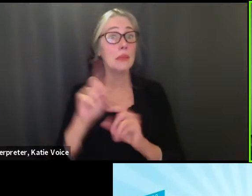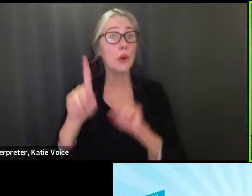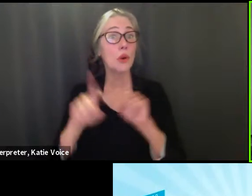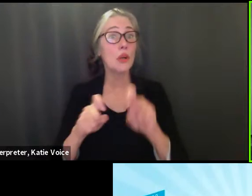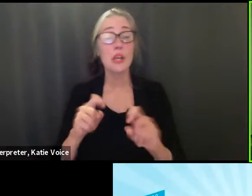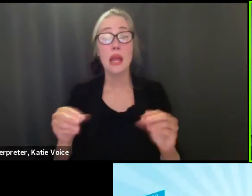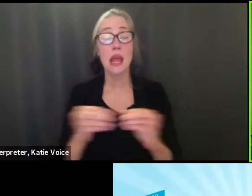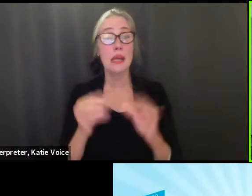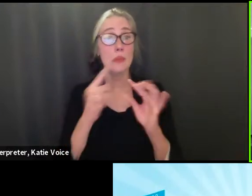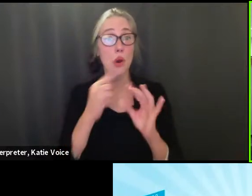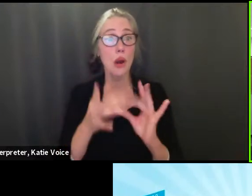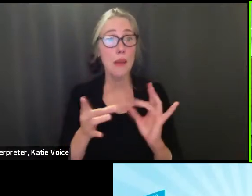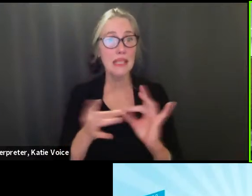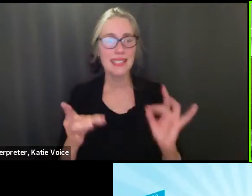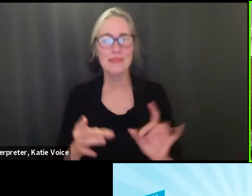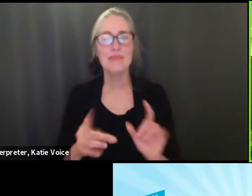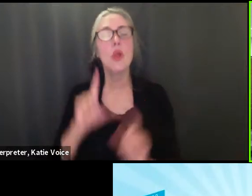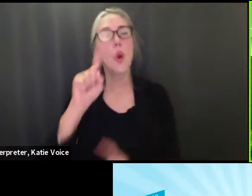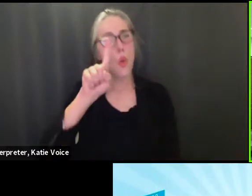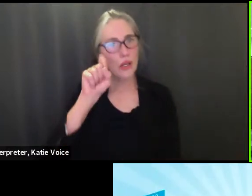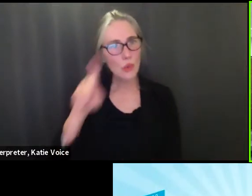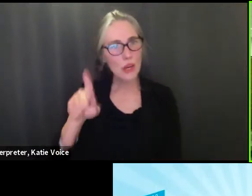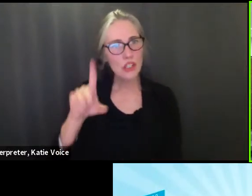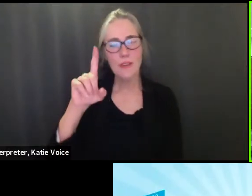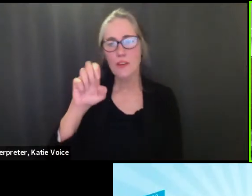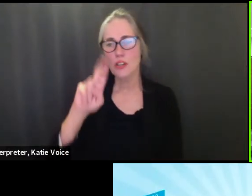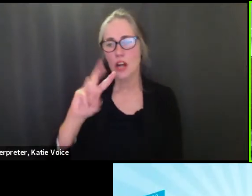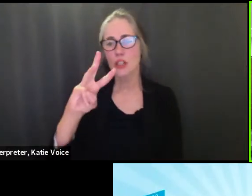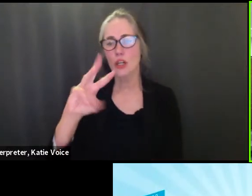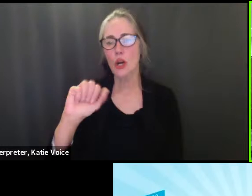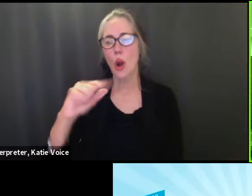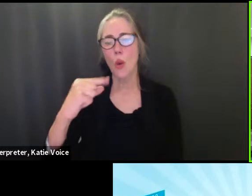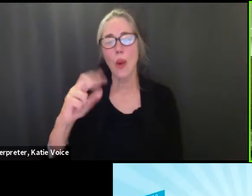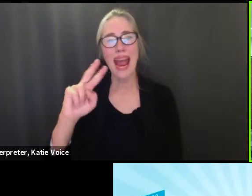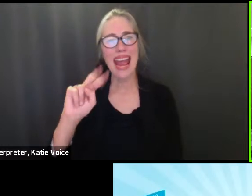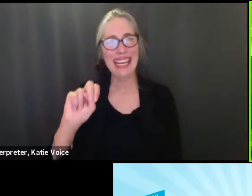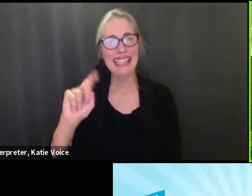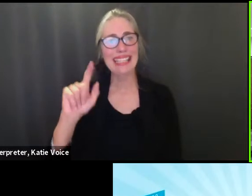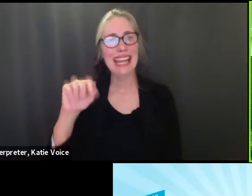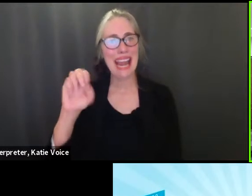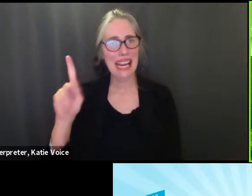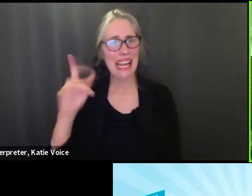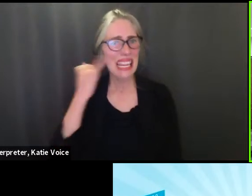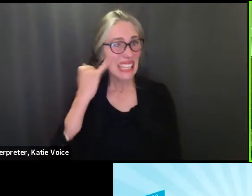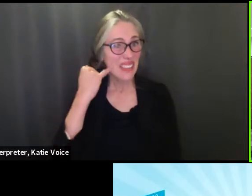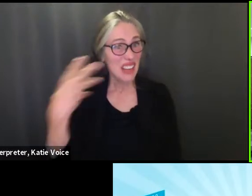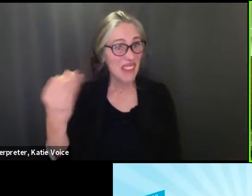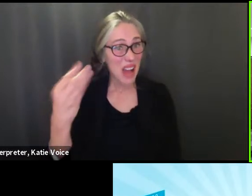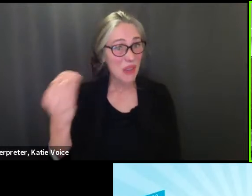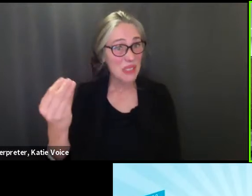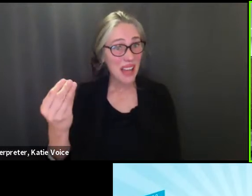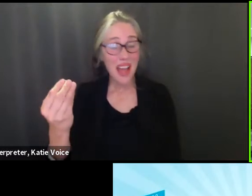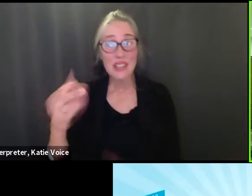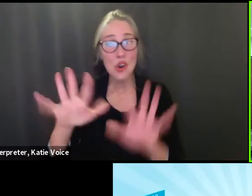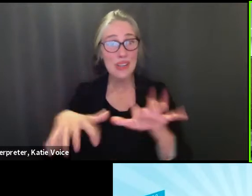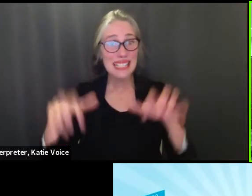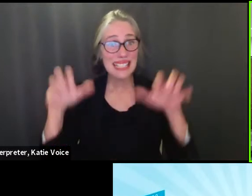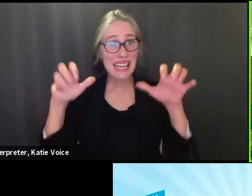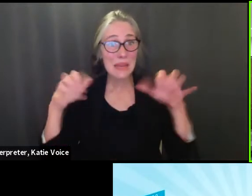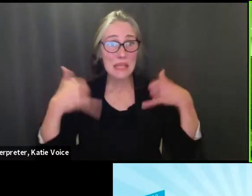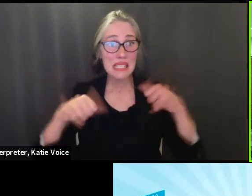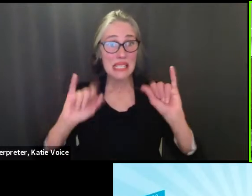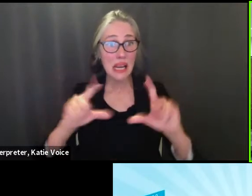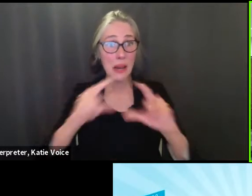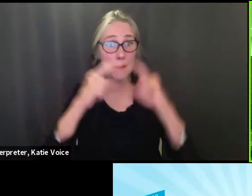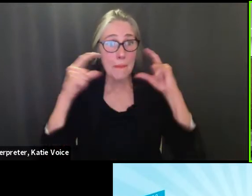Question for Dr. Wagenknecht. And even if we are holding the graduation outside in the stadium, we are to wear